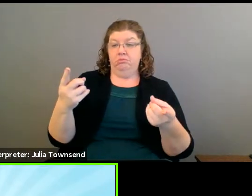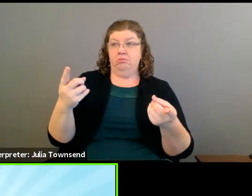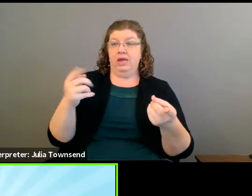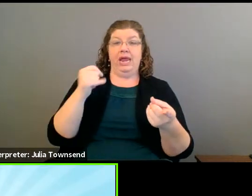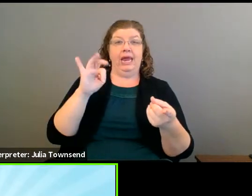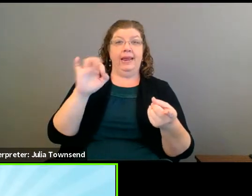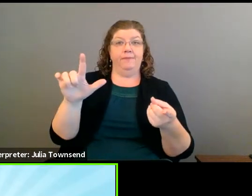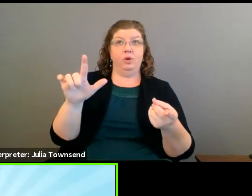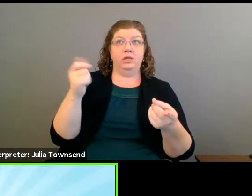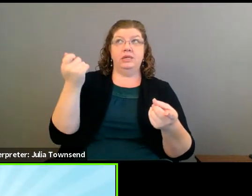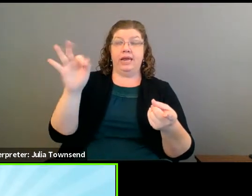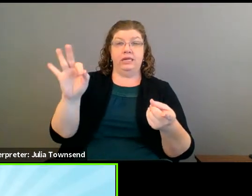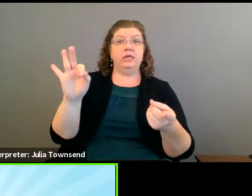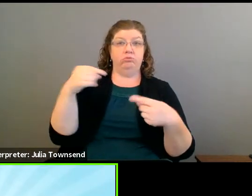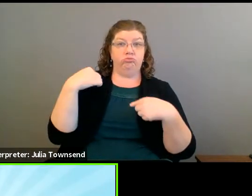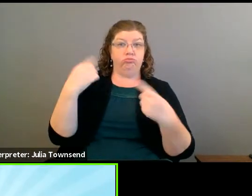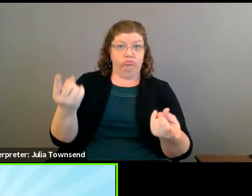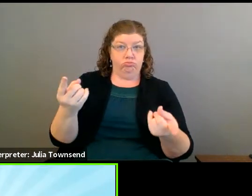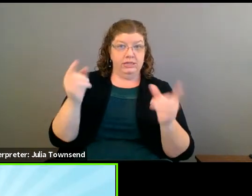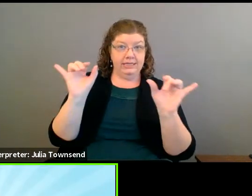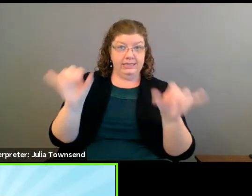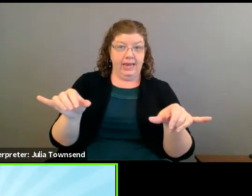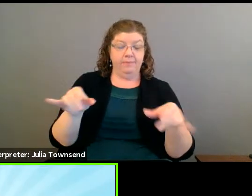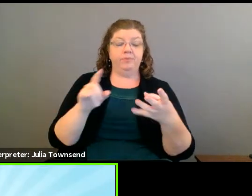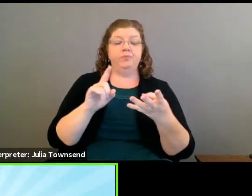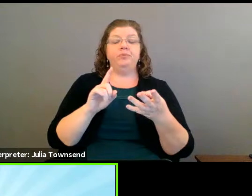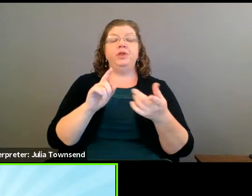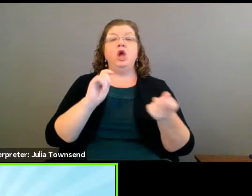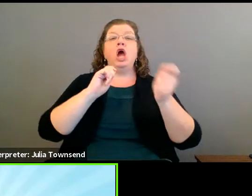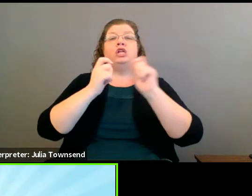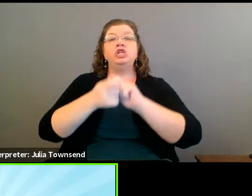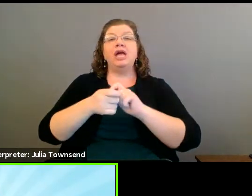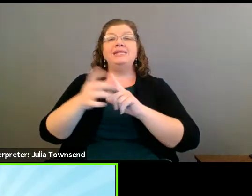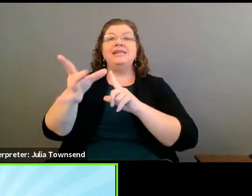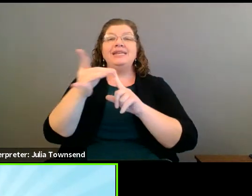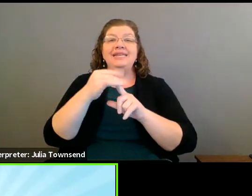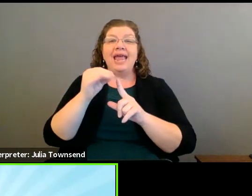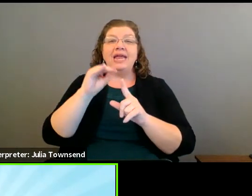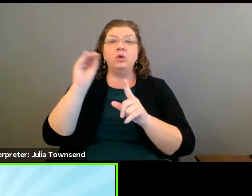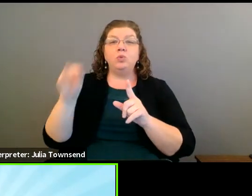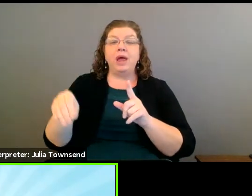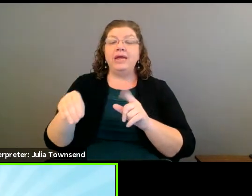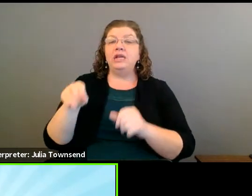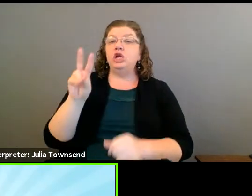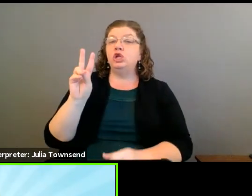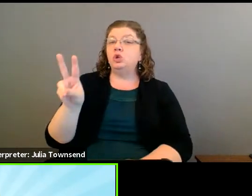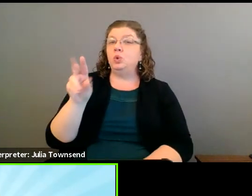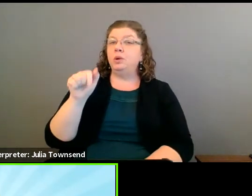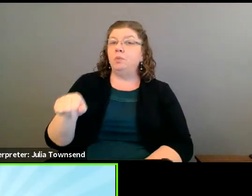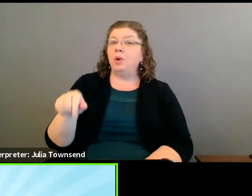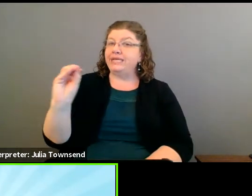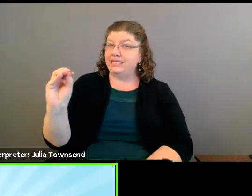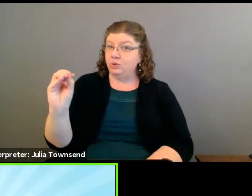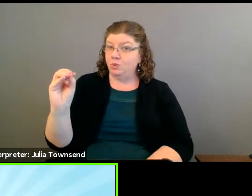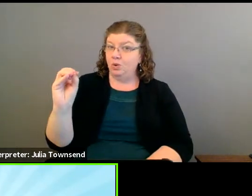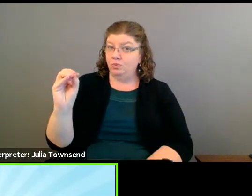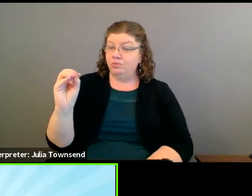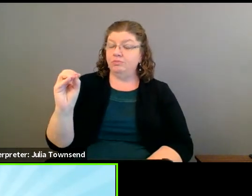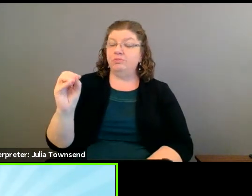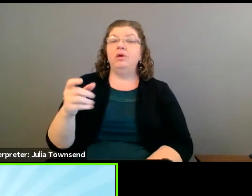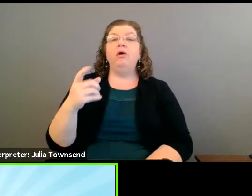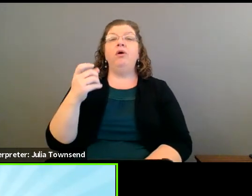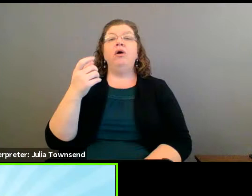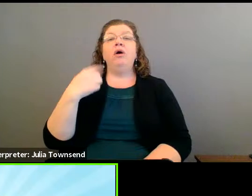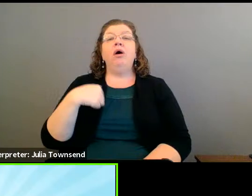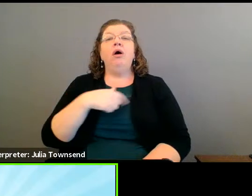April 19th. Our adjusted case rate is 2.0. For us to